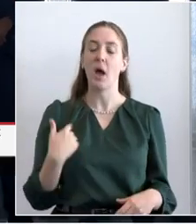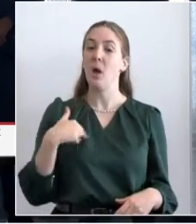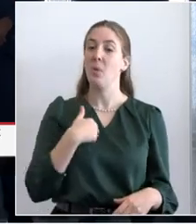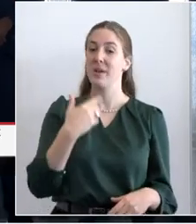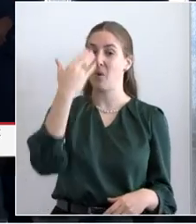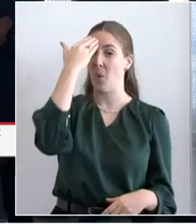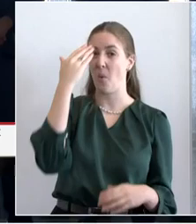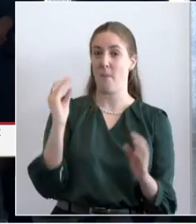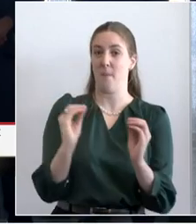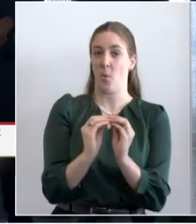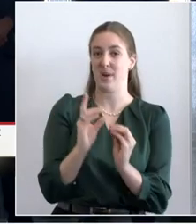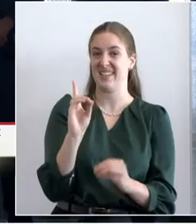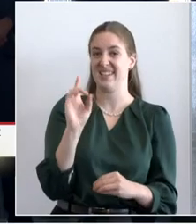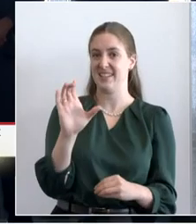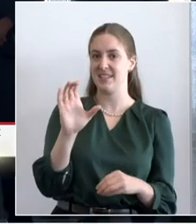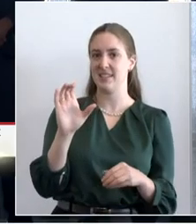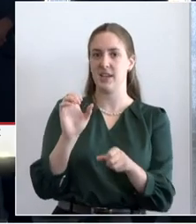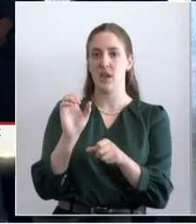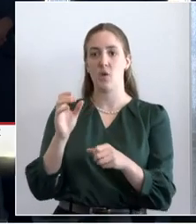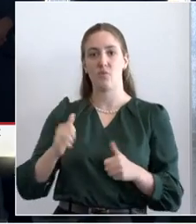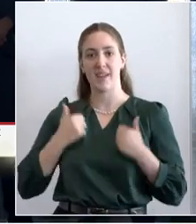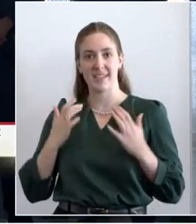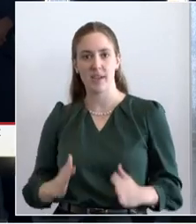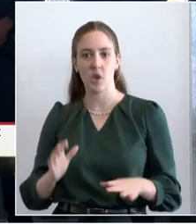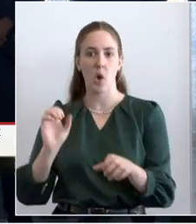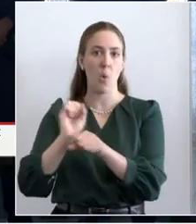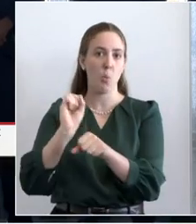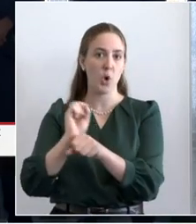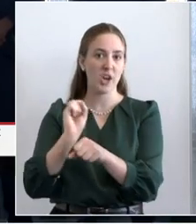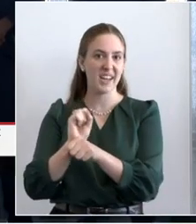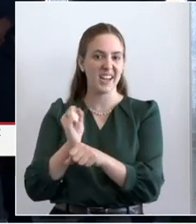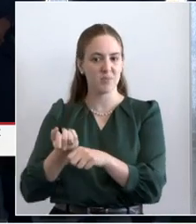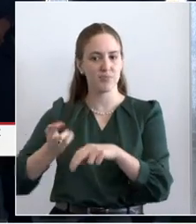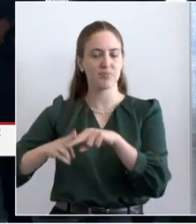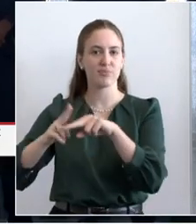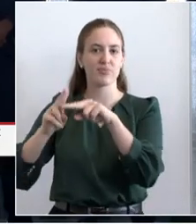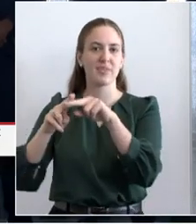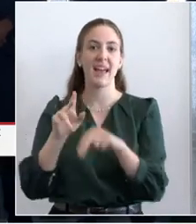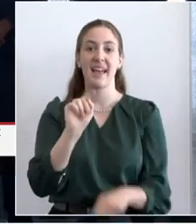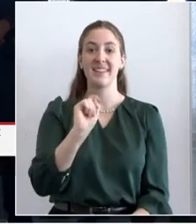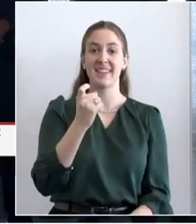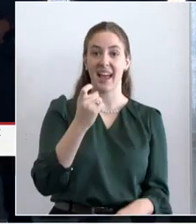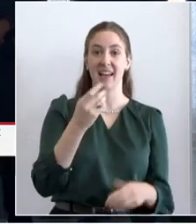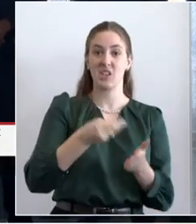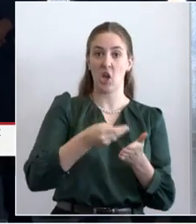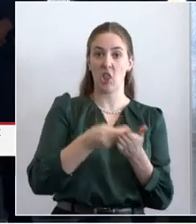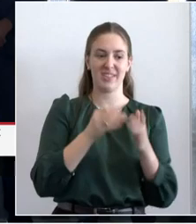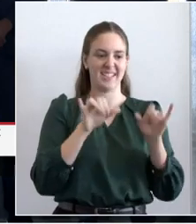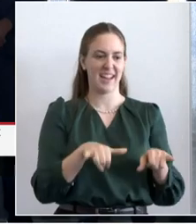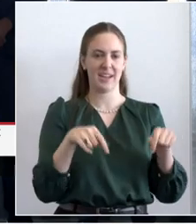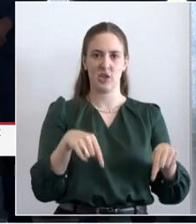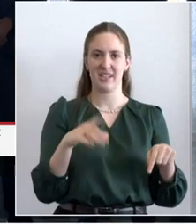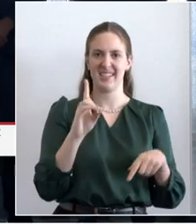DC residents are working, more tax dollars stay in the district, and there's more ability for them